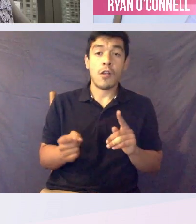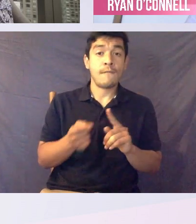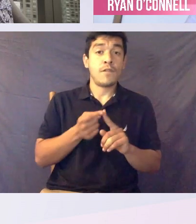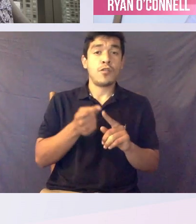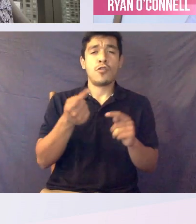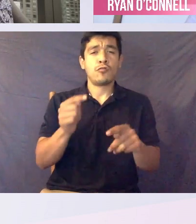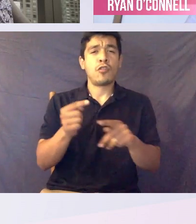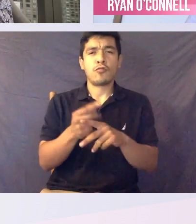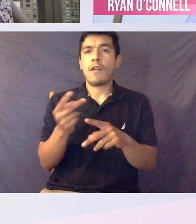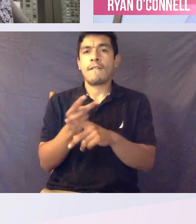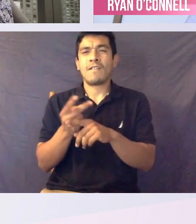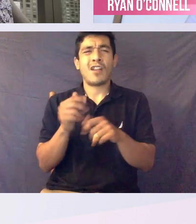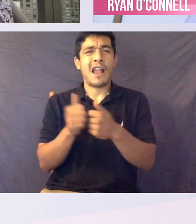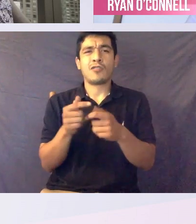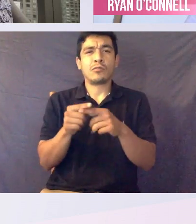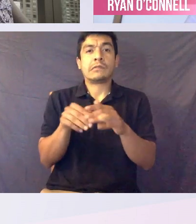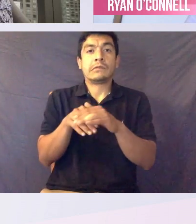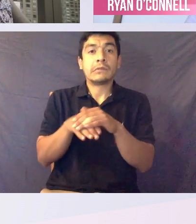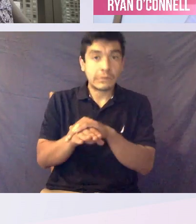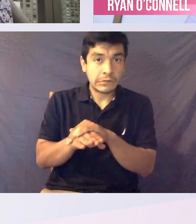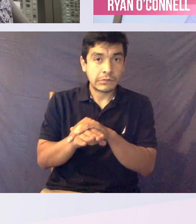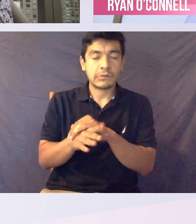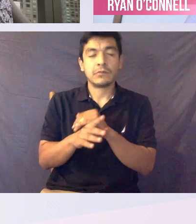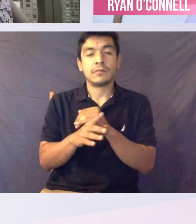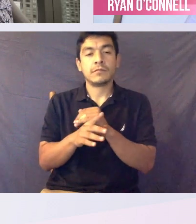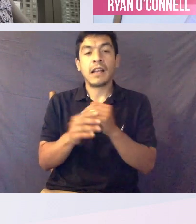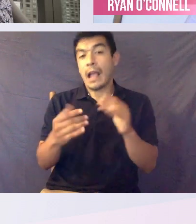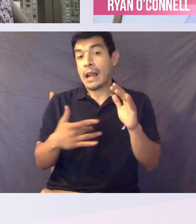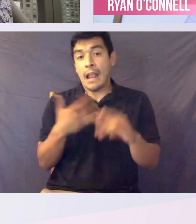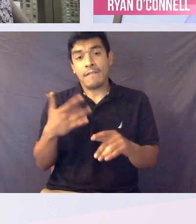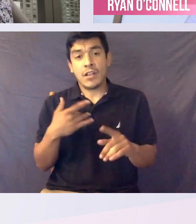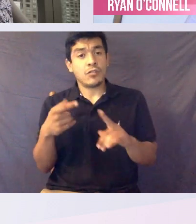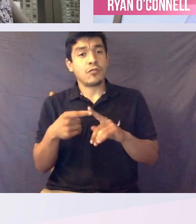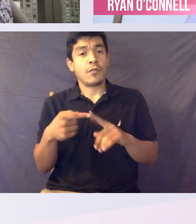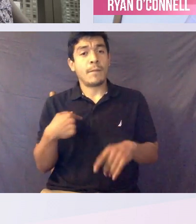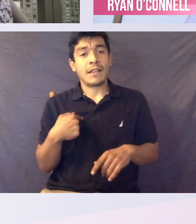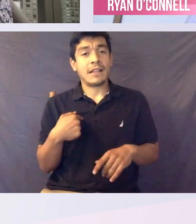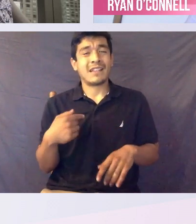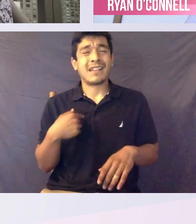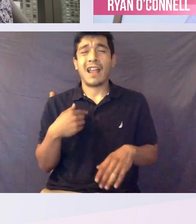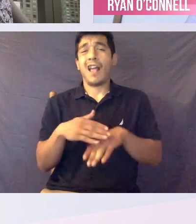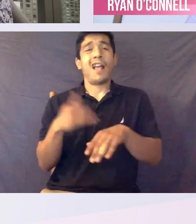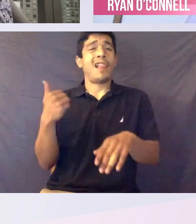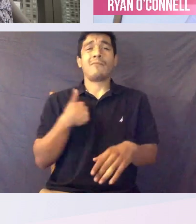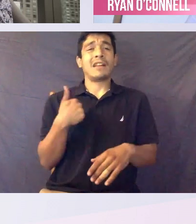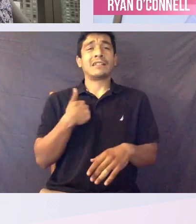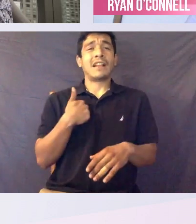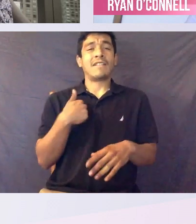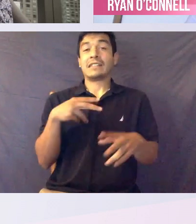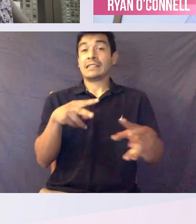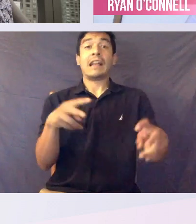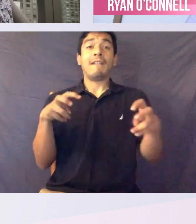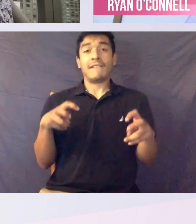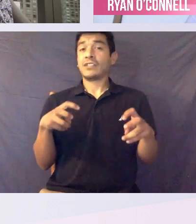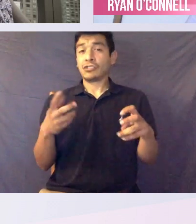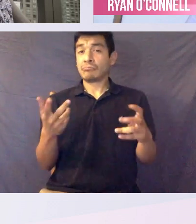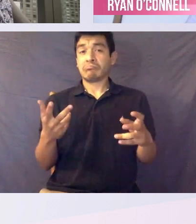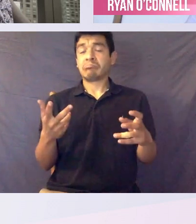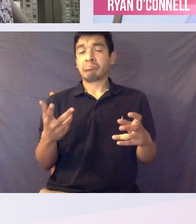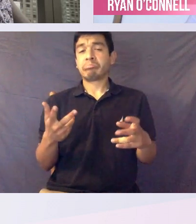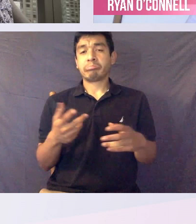out how to get a job, right? And it feels to me, I'll call myself selfish. So I felt very